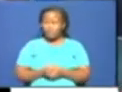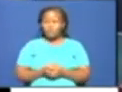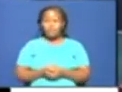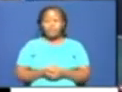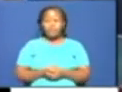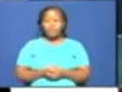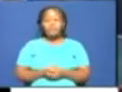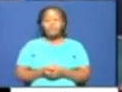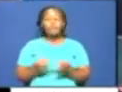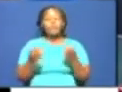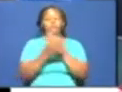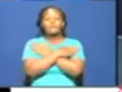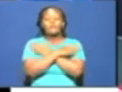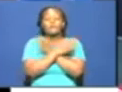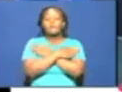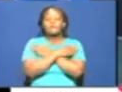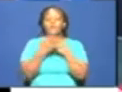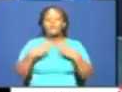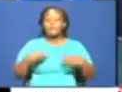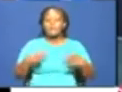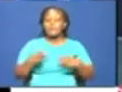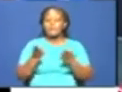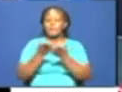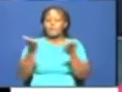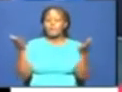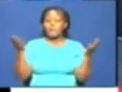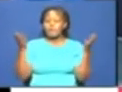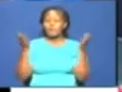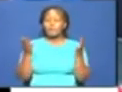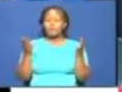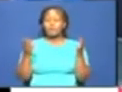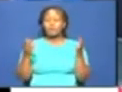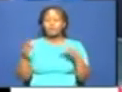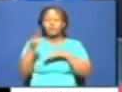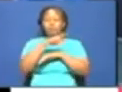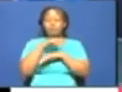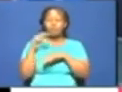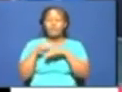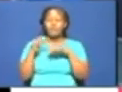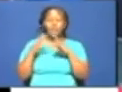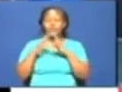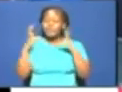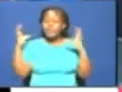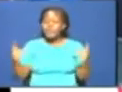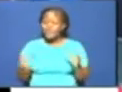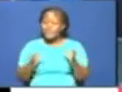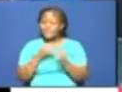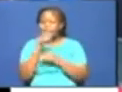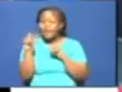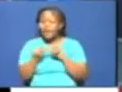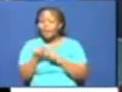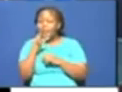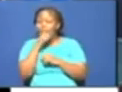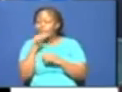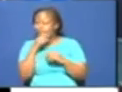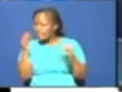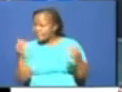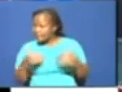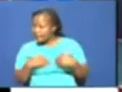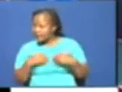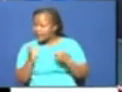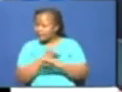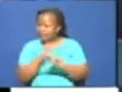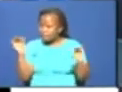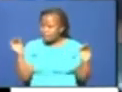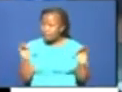Fellow citizens, what makes a great nation is not the men it produces, but the men